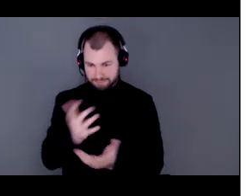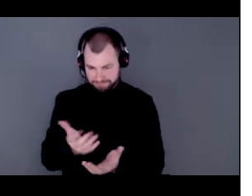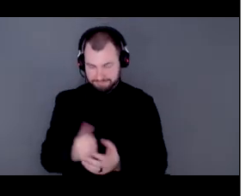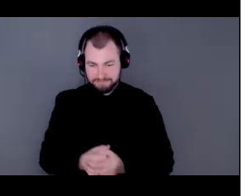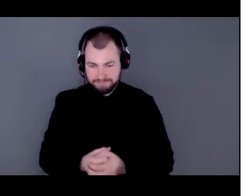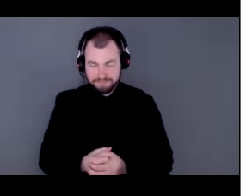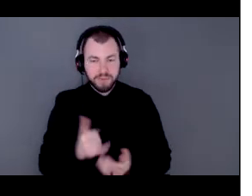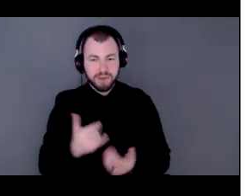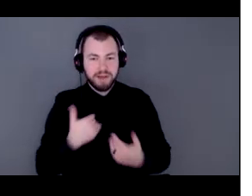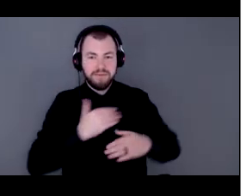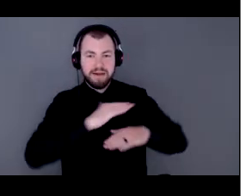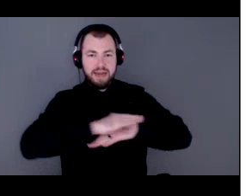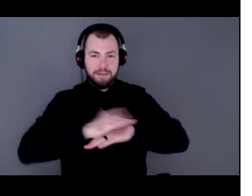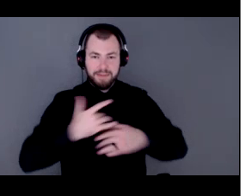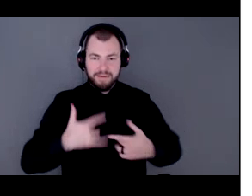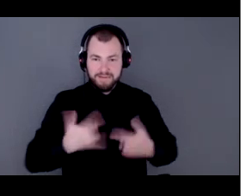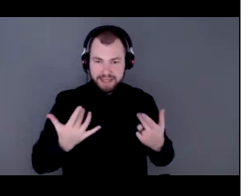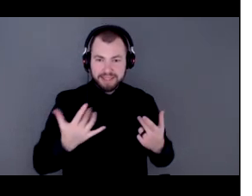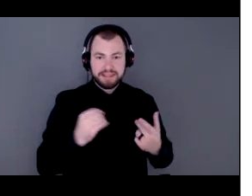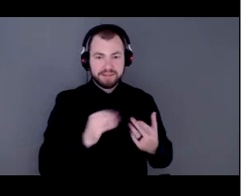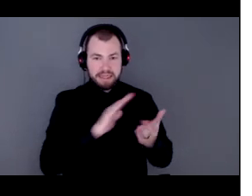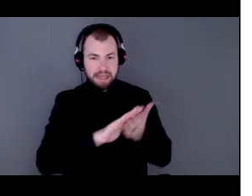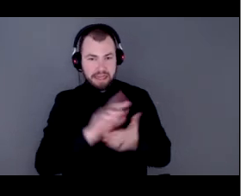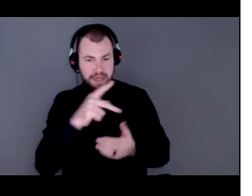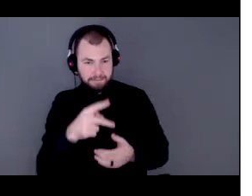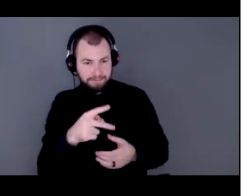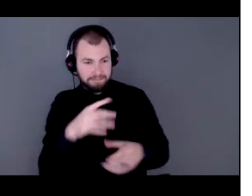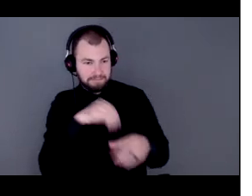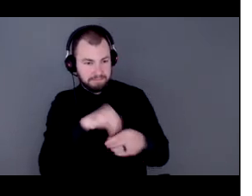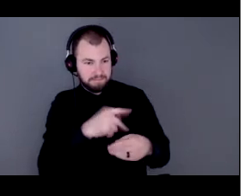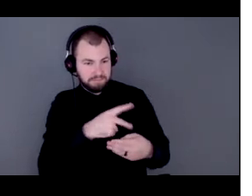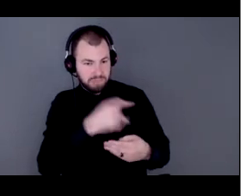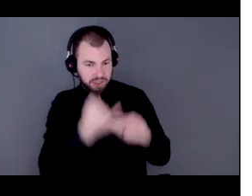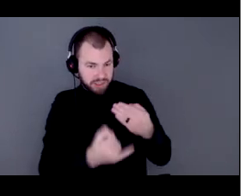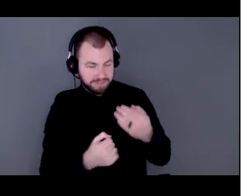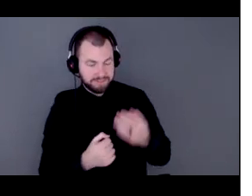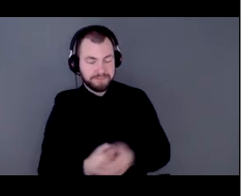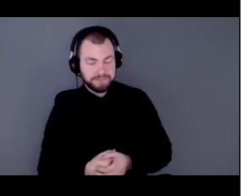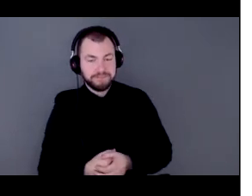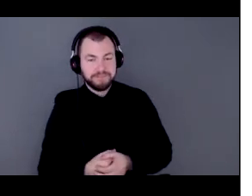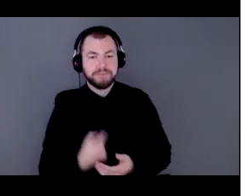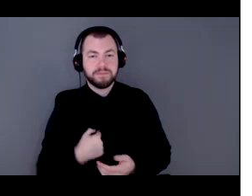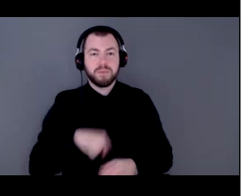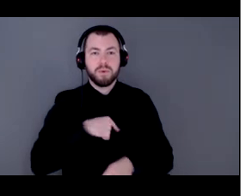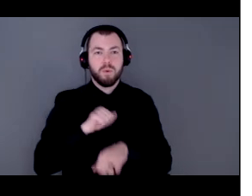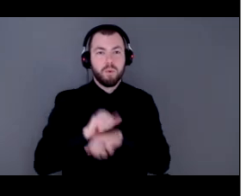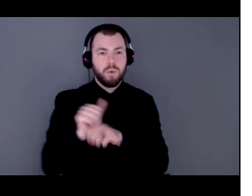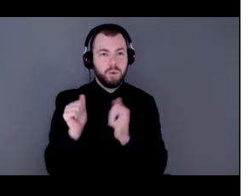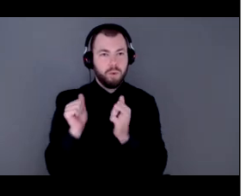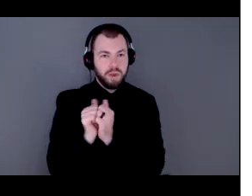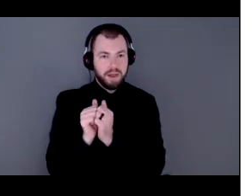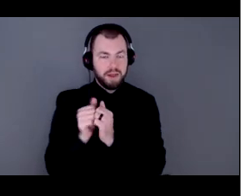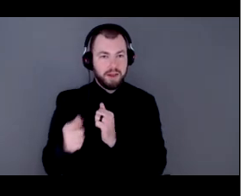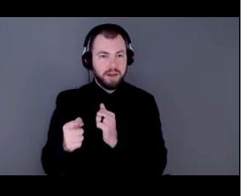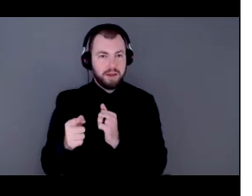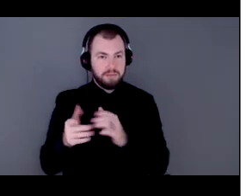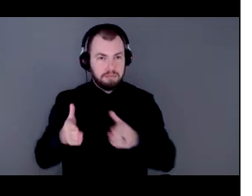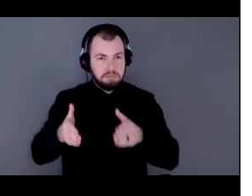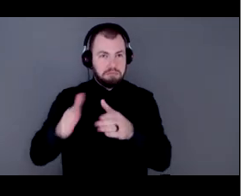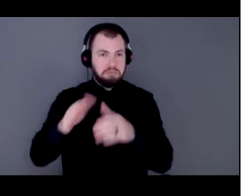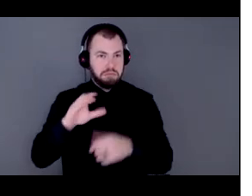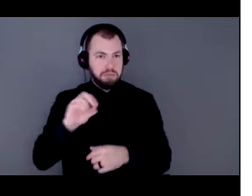and cleanups as part of this project. And we are working together with the corridor to